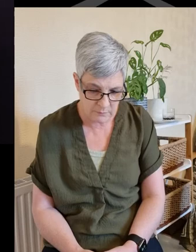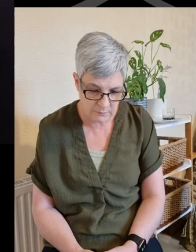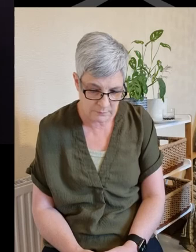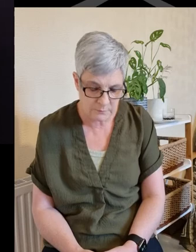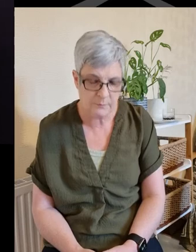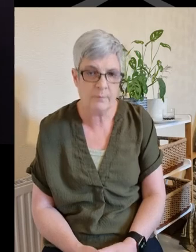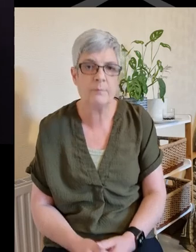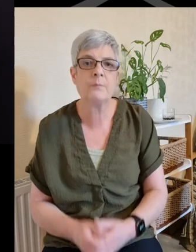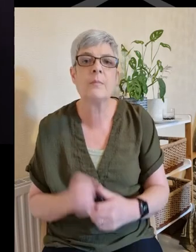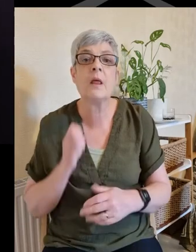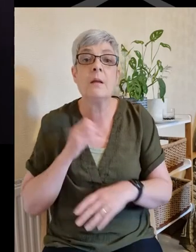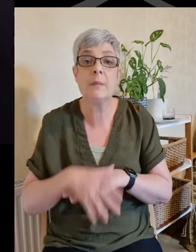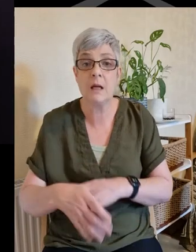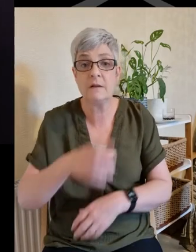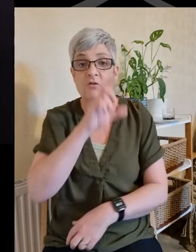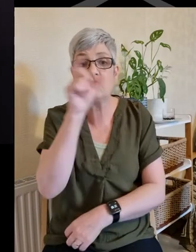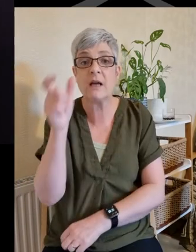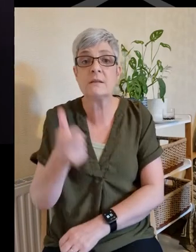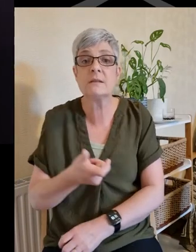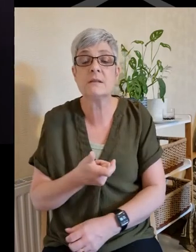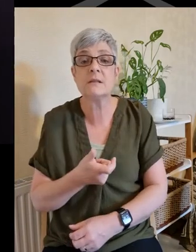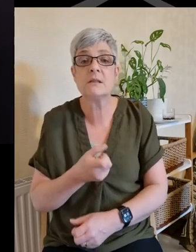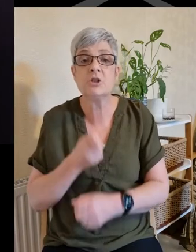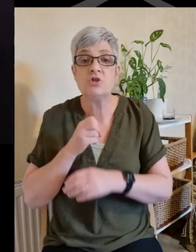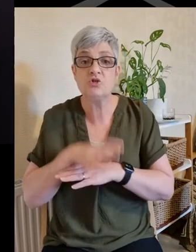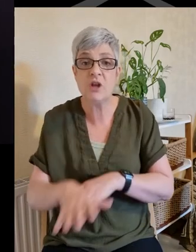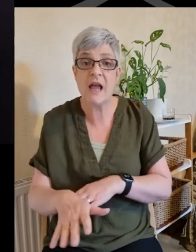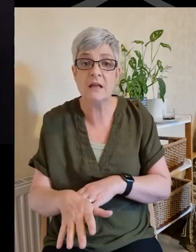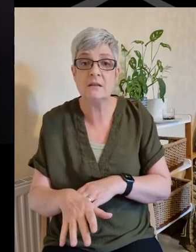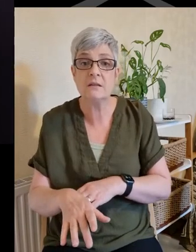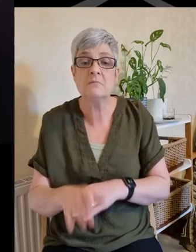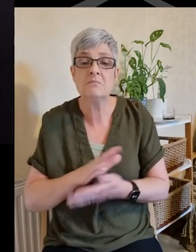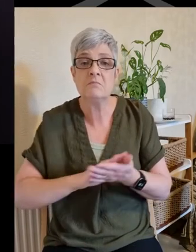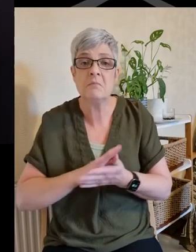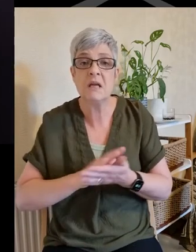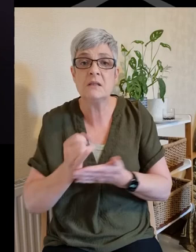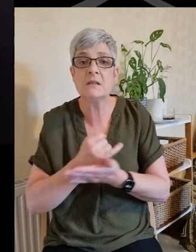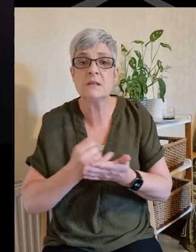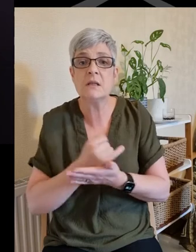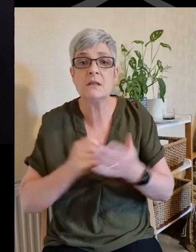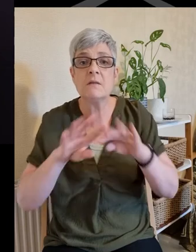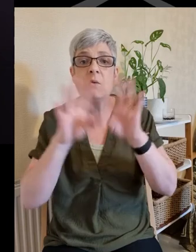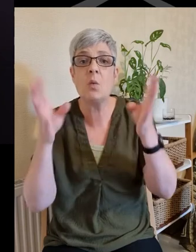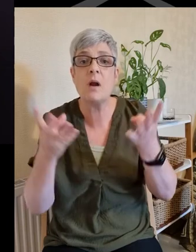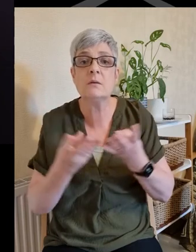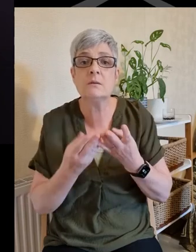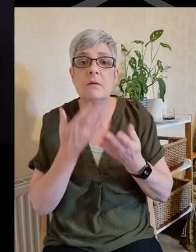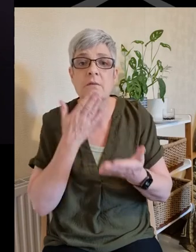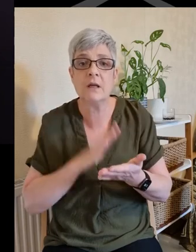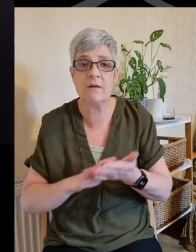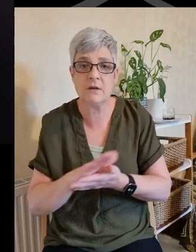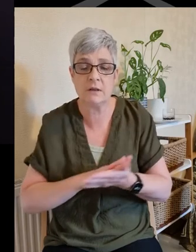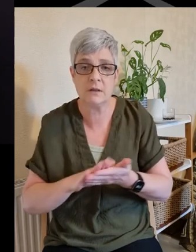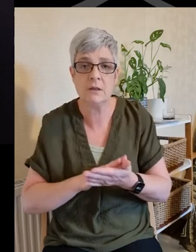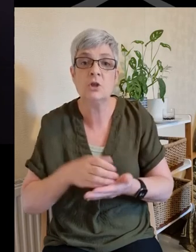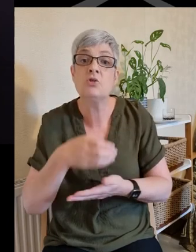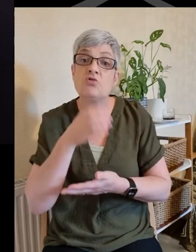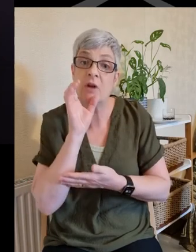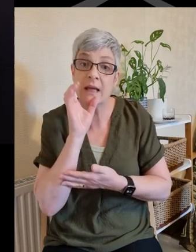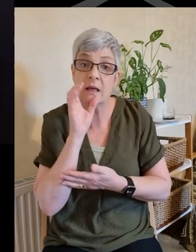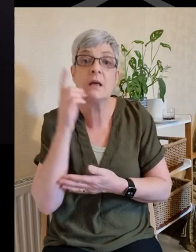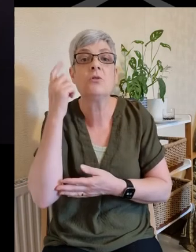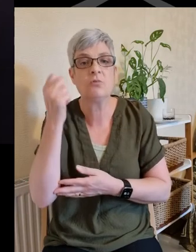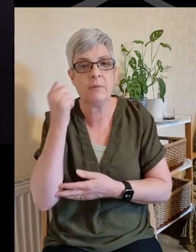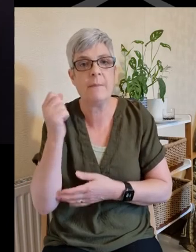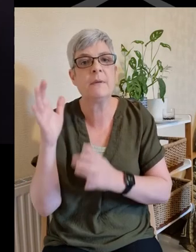The blood of Christ shed that the sins of the world could be forgiven. Drink from it, remembering